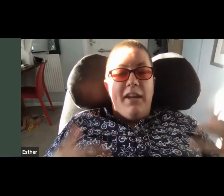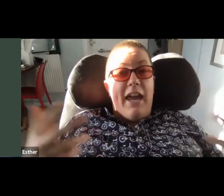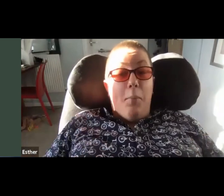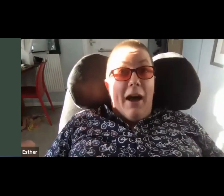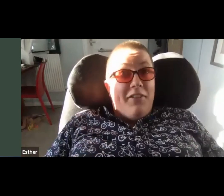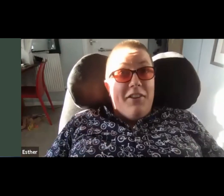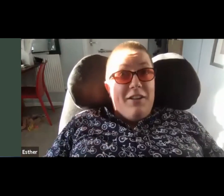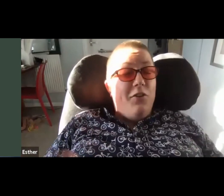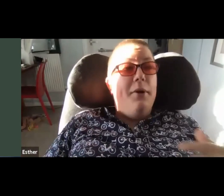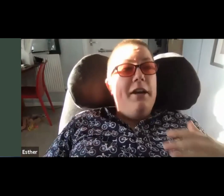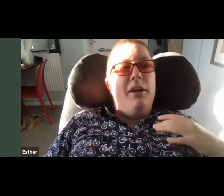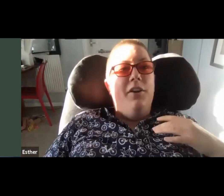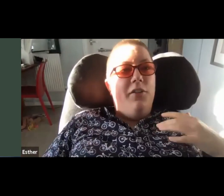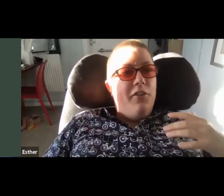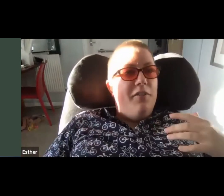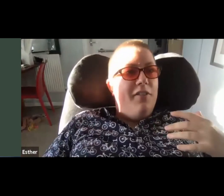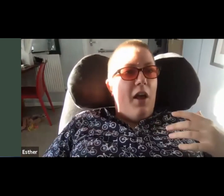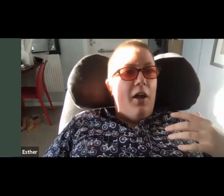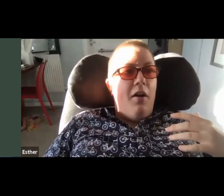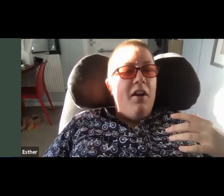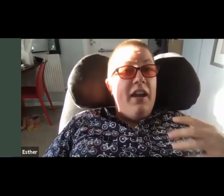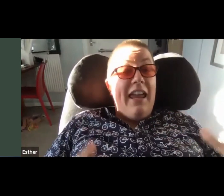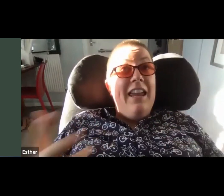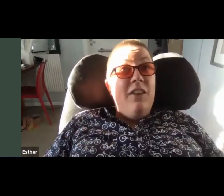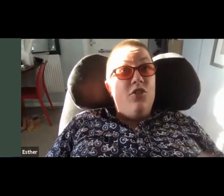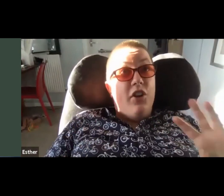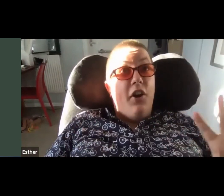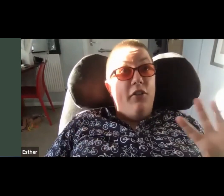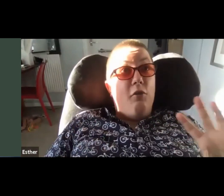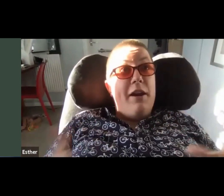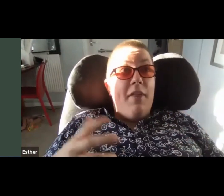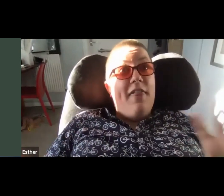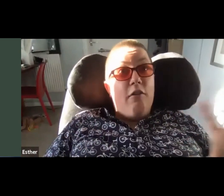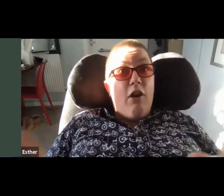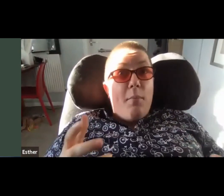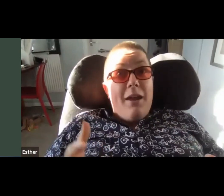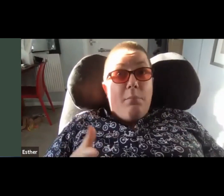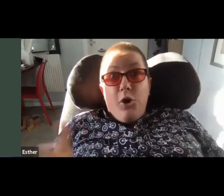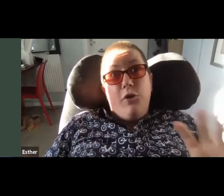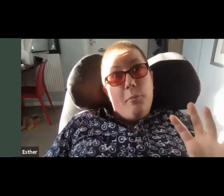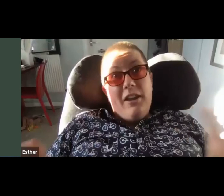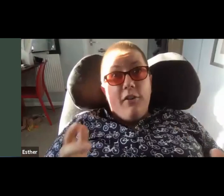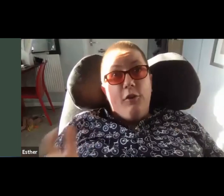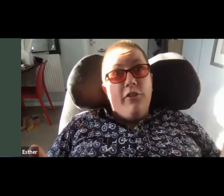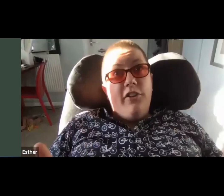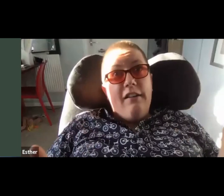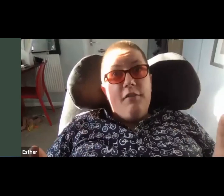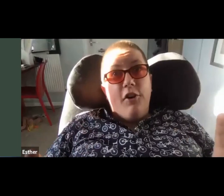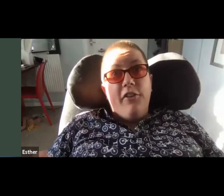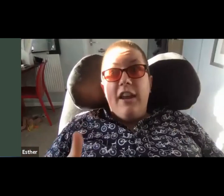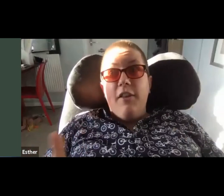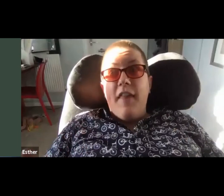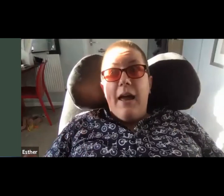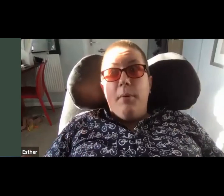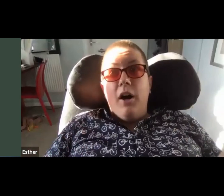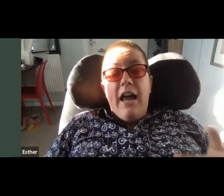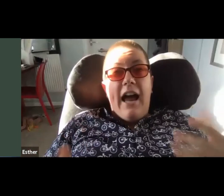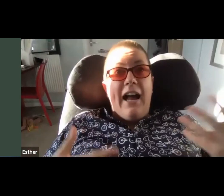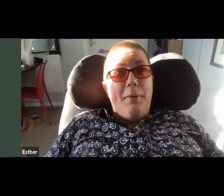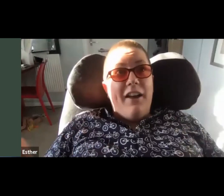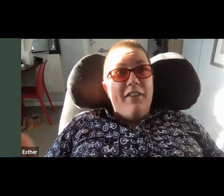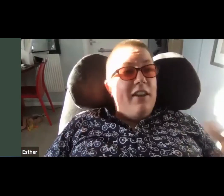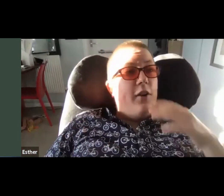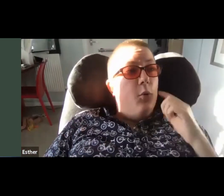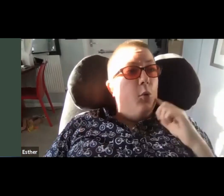we get capacity to do it, because it is just us three, but then there are other people who do bits of volunteering for us here and there, but